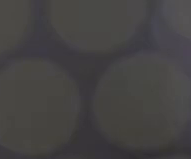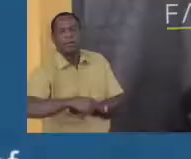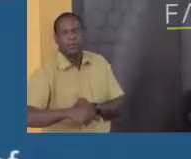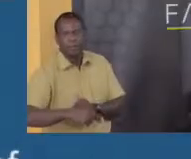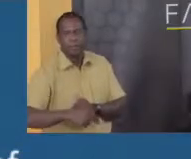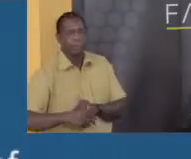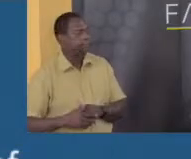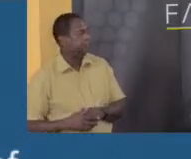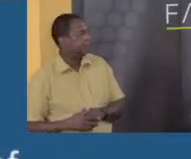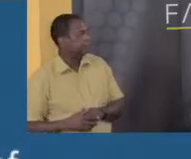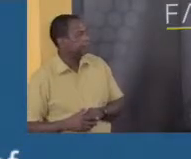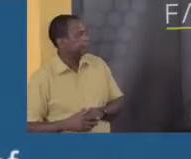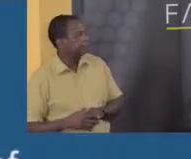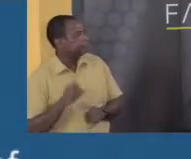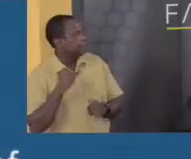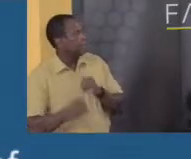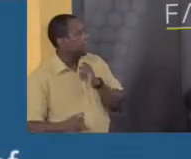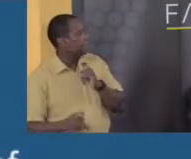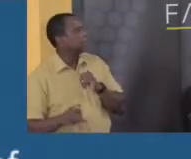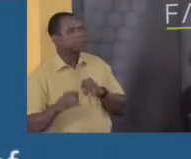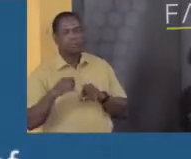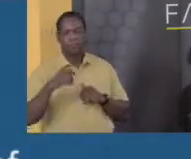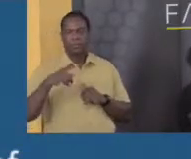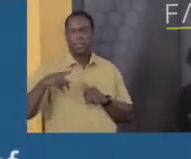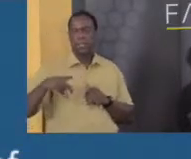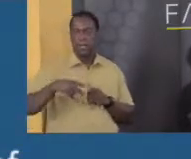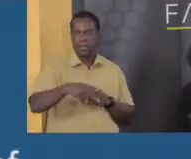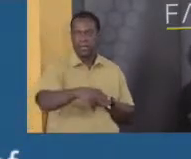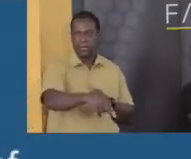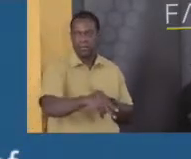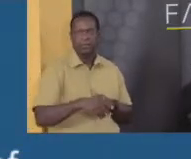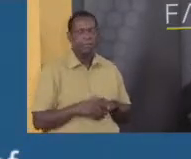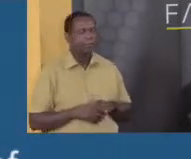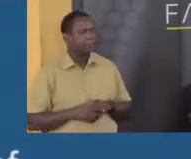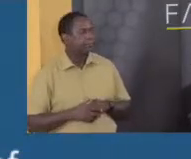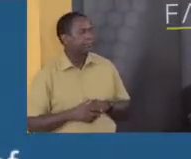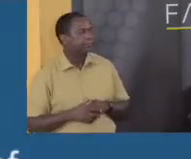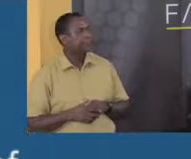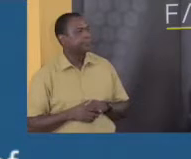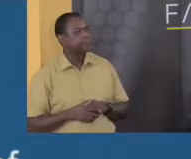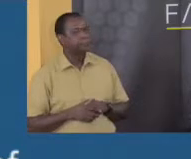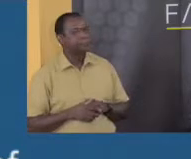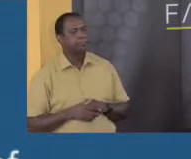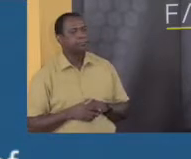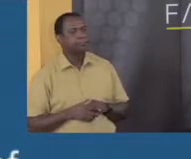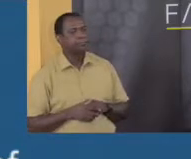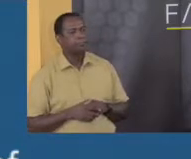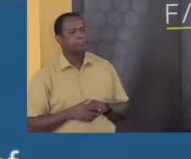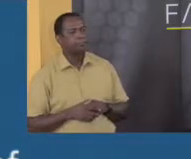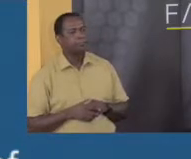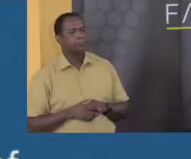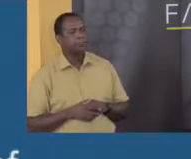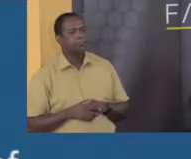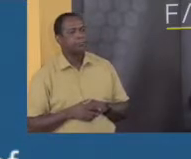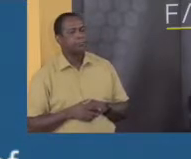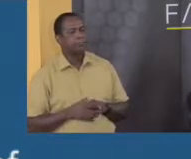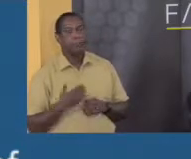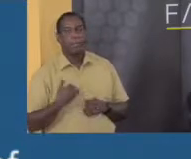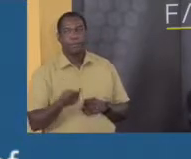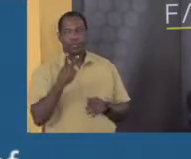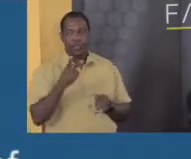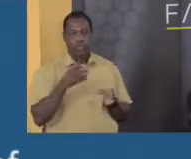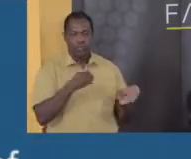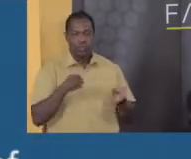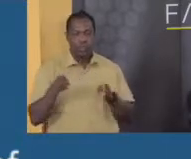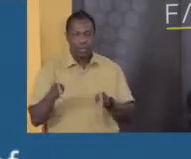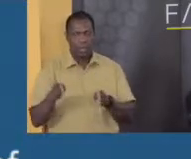cut. And this will be the next step, which is will be cutting. There are two ways of